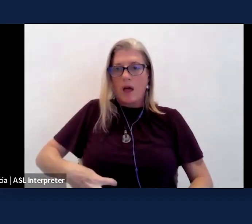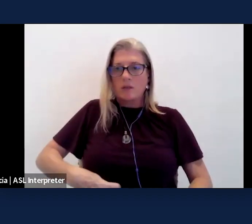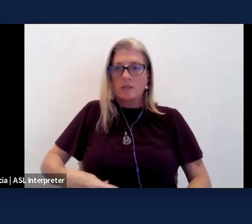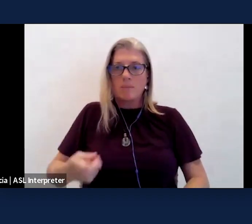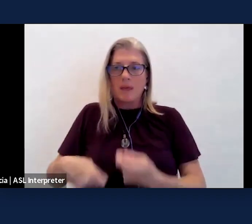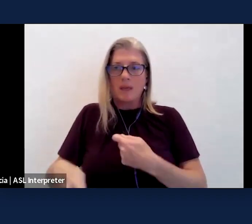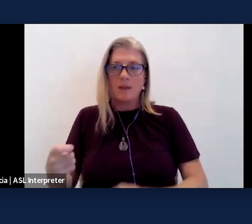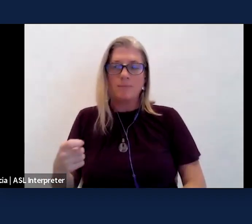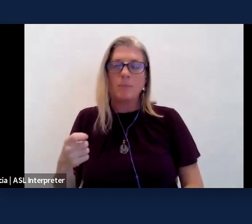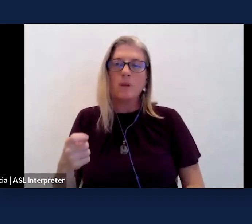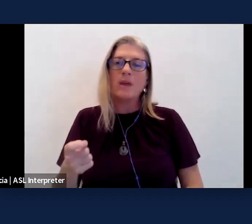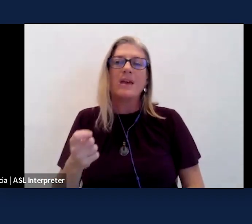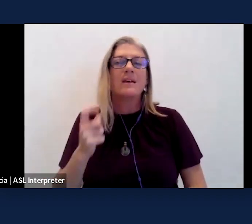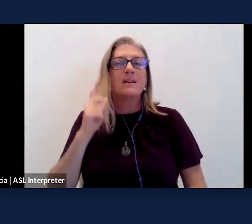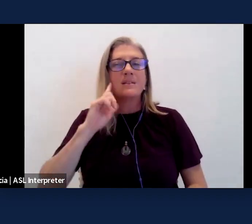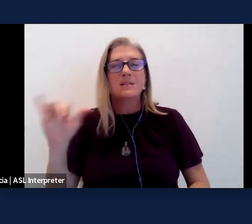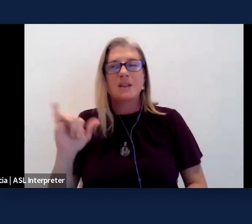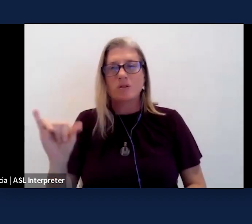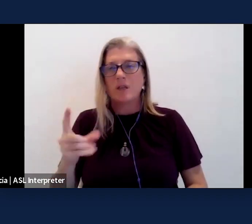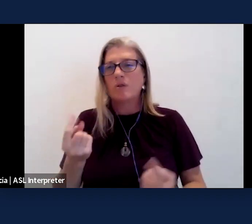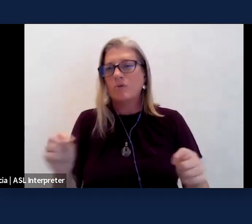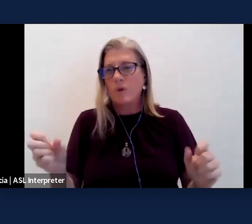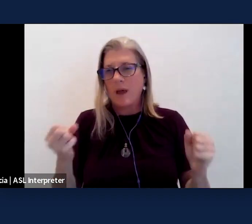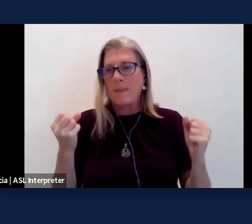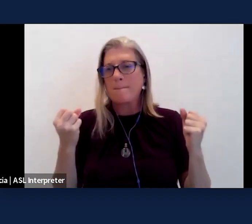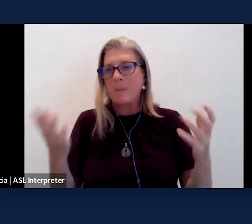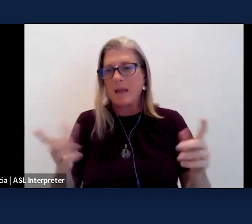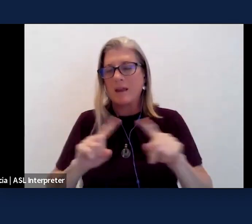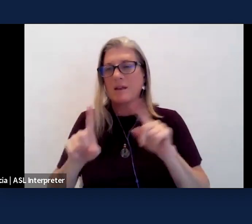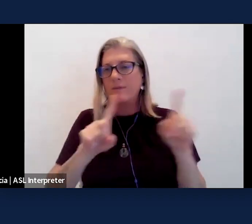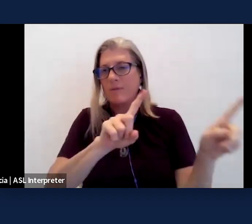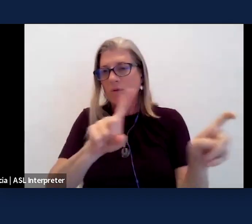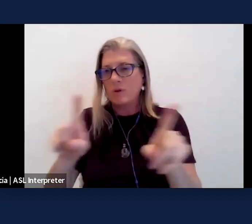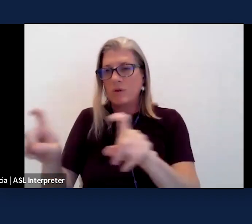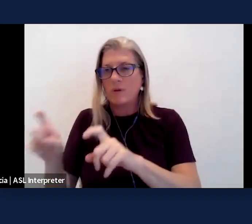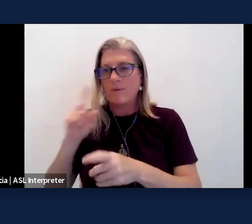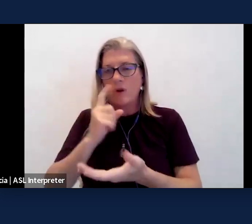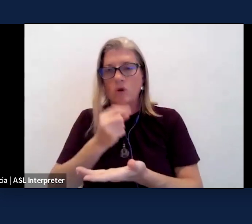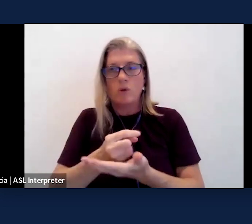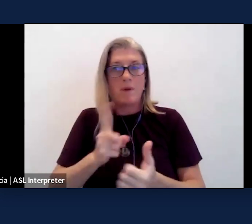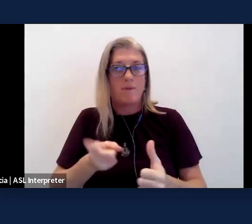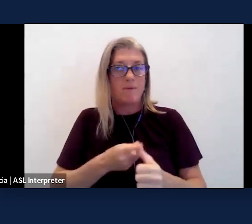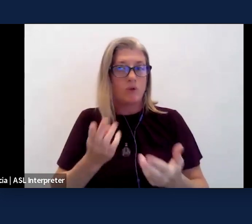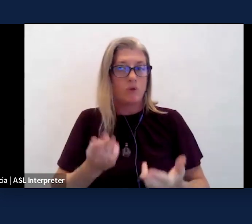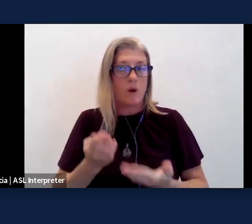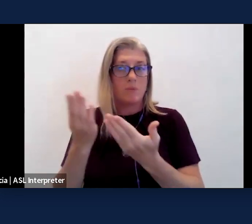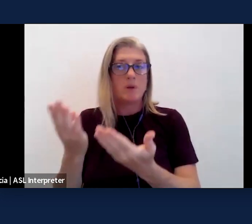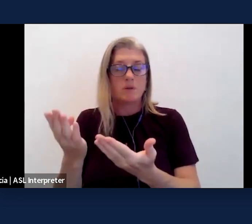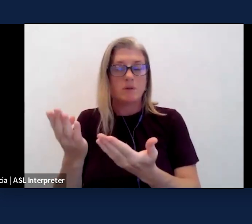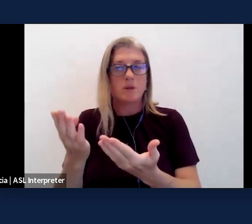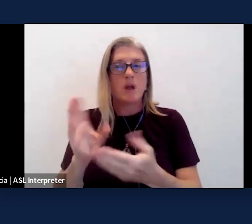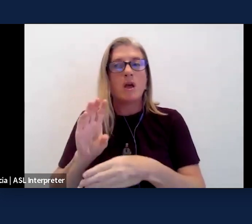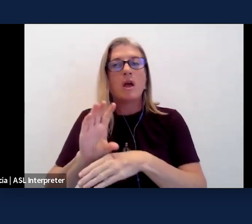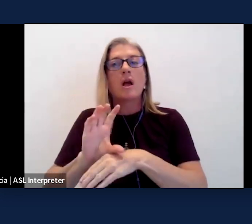like you've gone through a number of different trials for treatment. But my first recommendation would be definitely consult